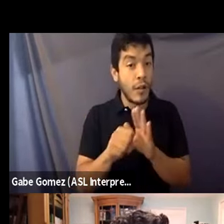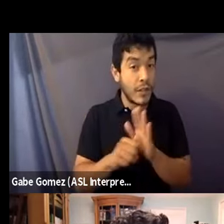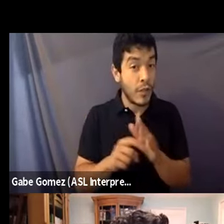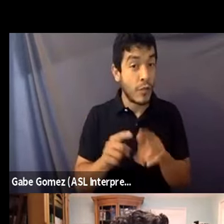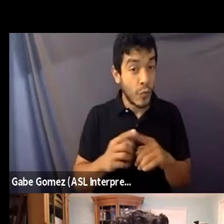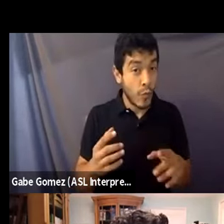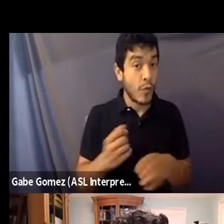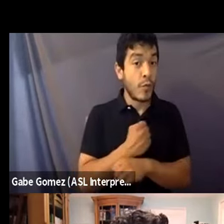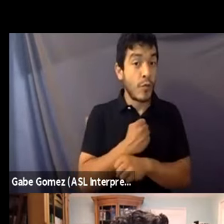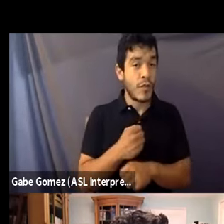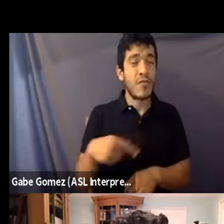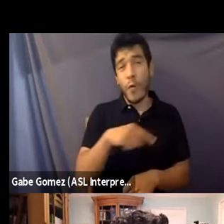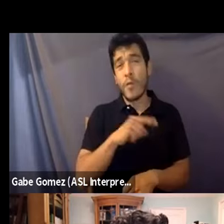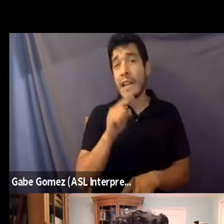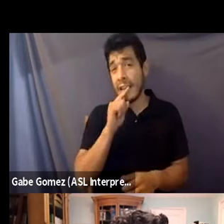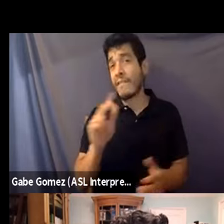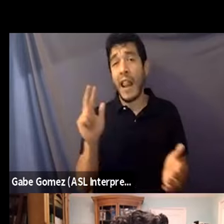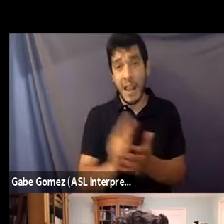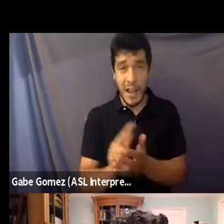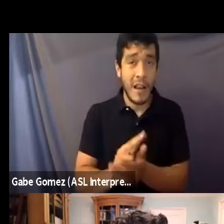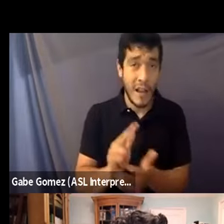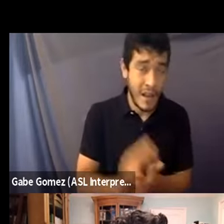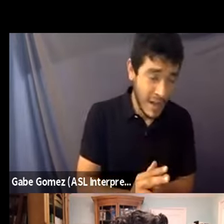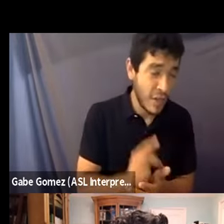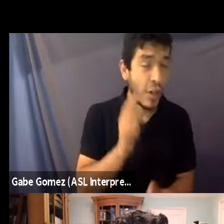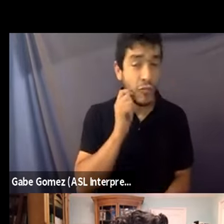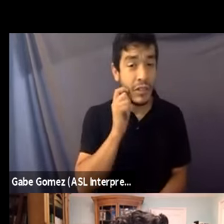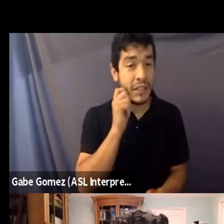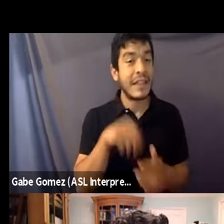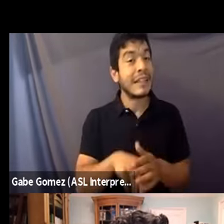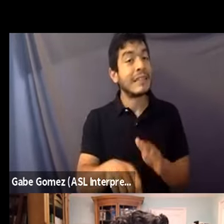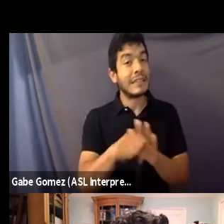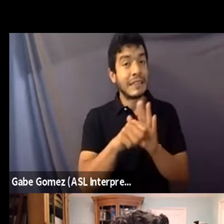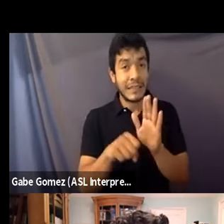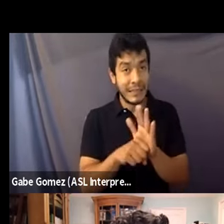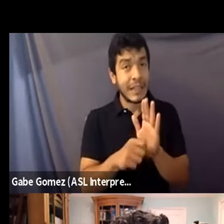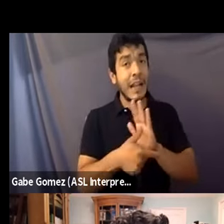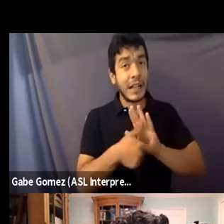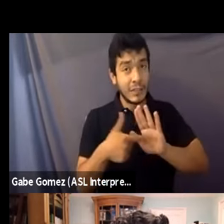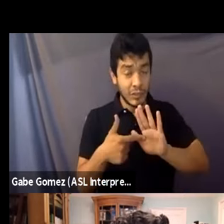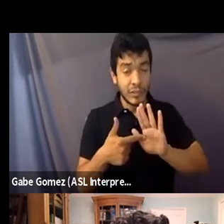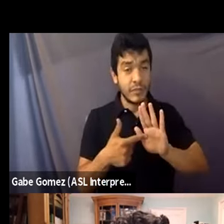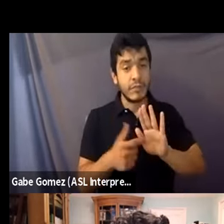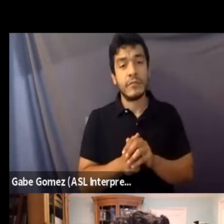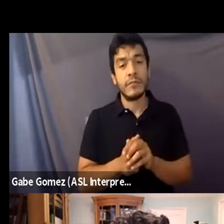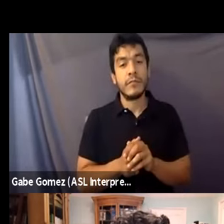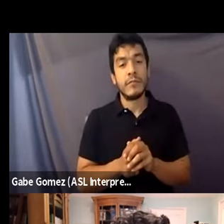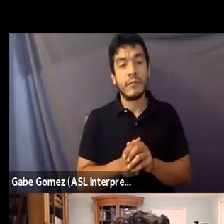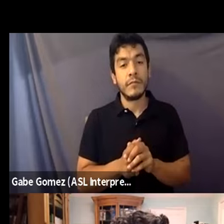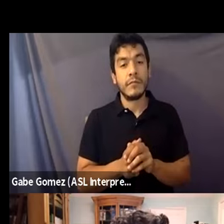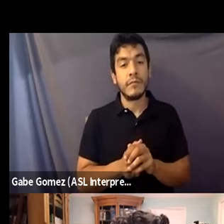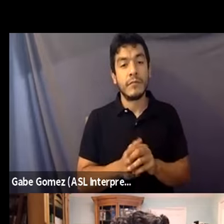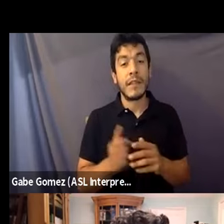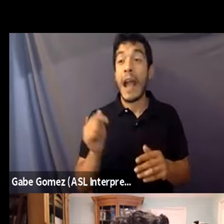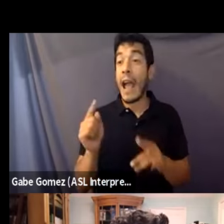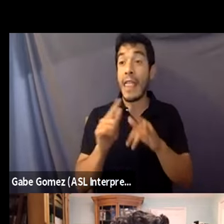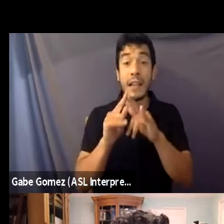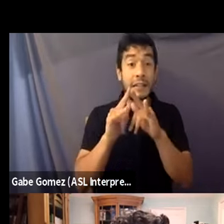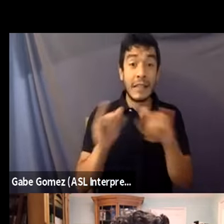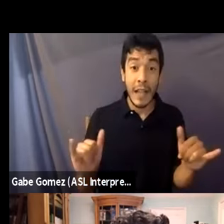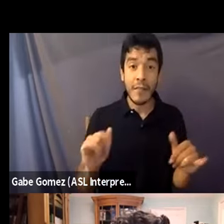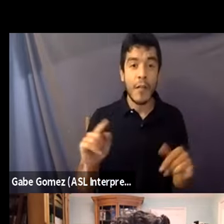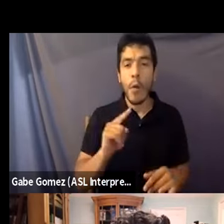L's recently in the state legislature at the same time where we are